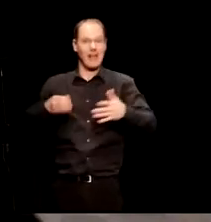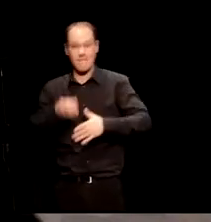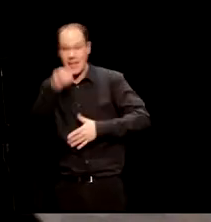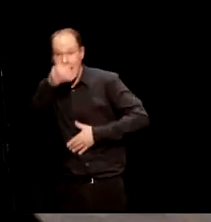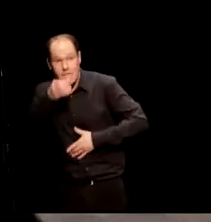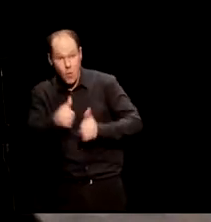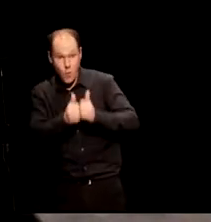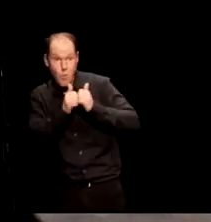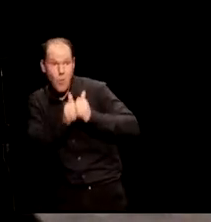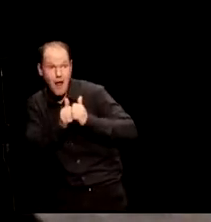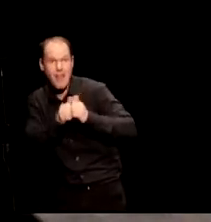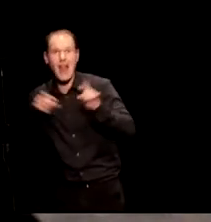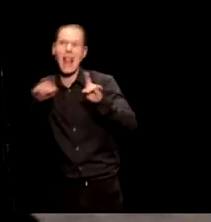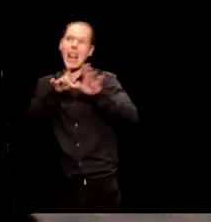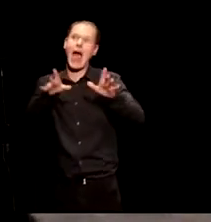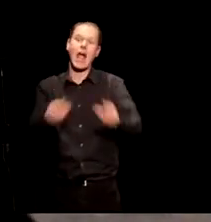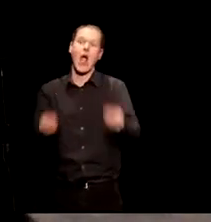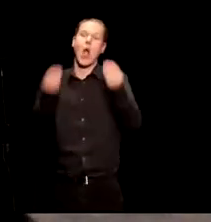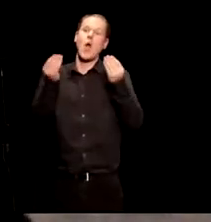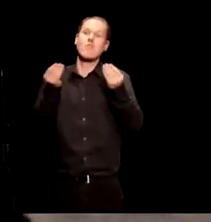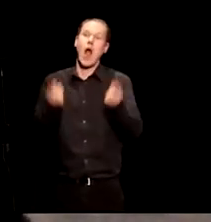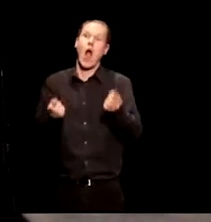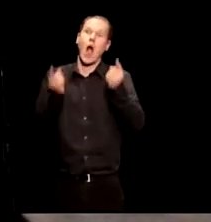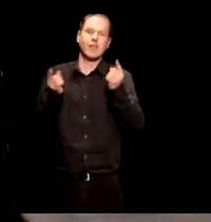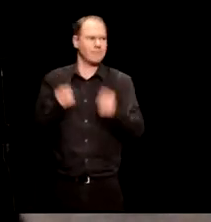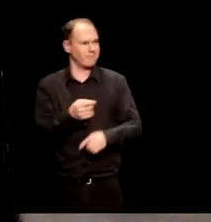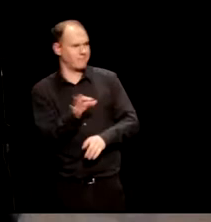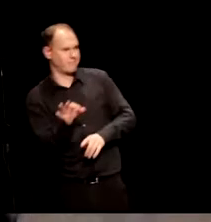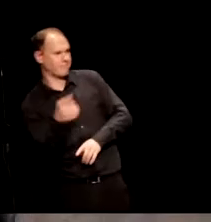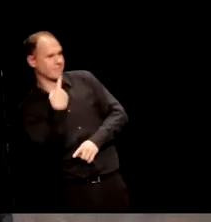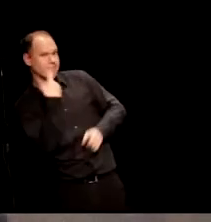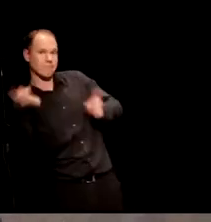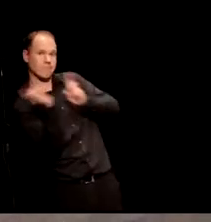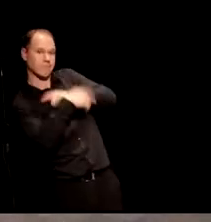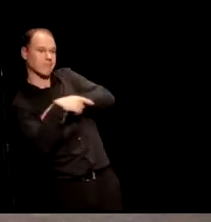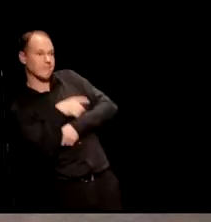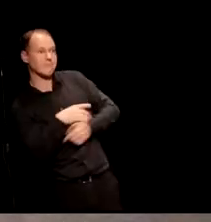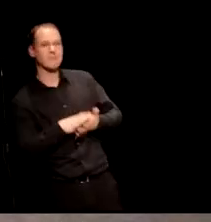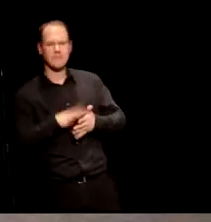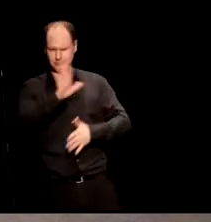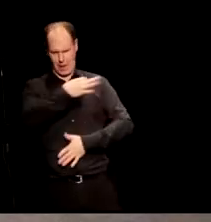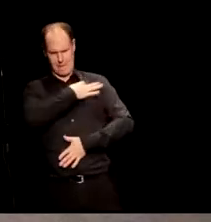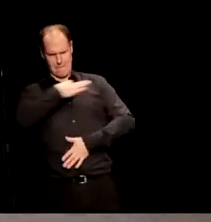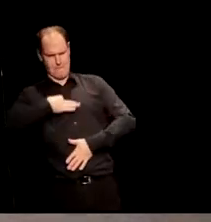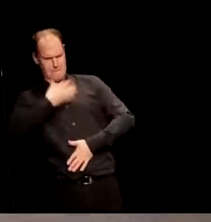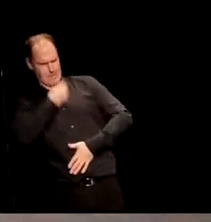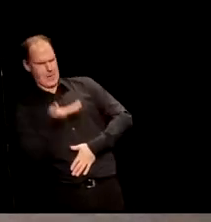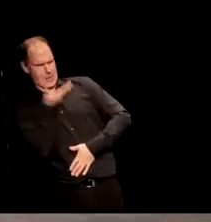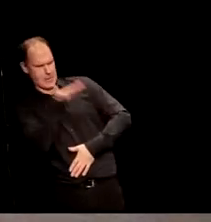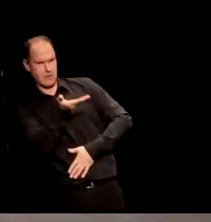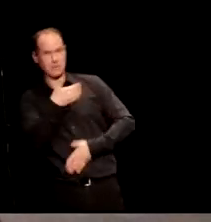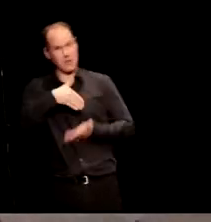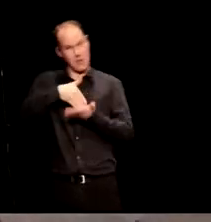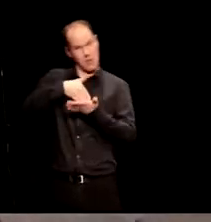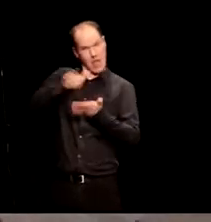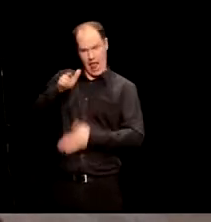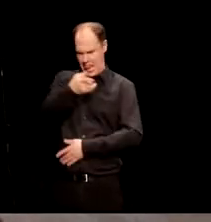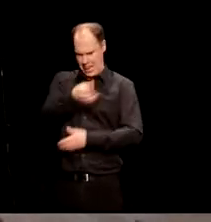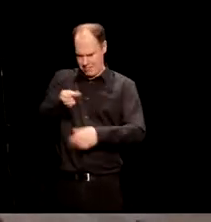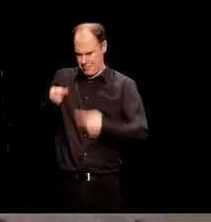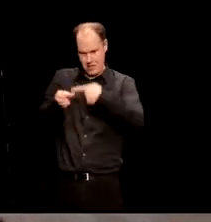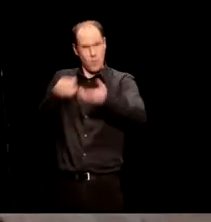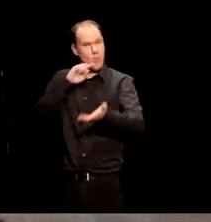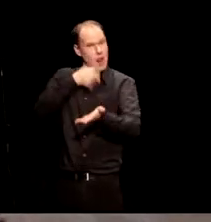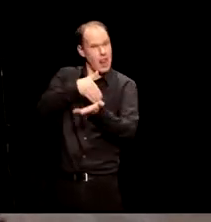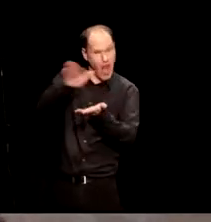appendage worthy of a Greek goddess. Look here, Mr. Medicine Man. You expect to sell any of what you got there to anybody in this here